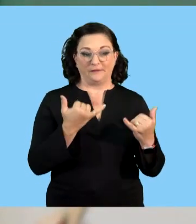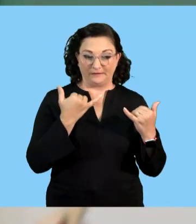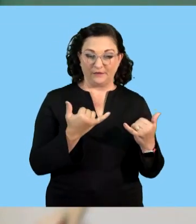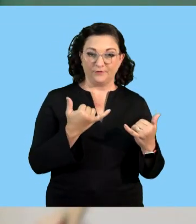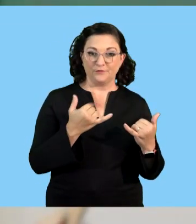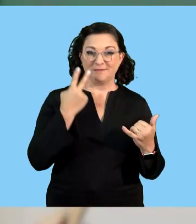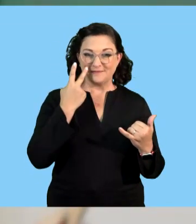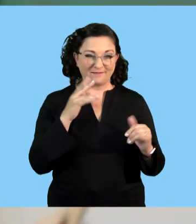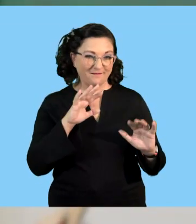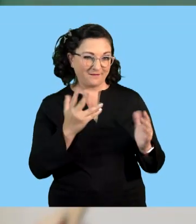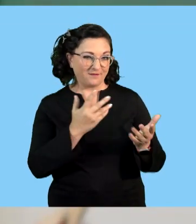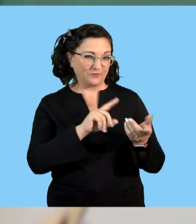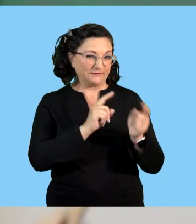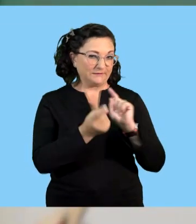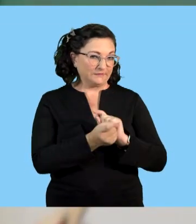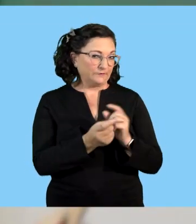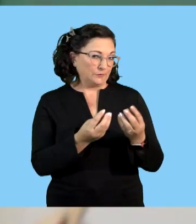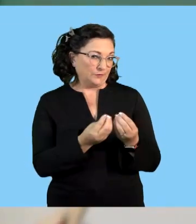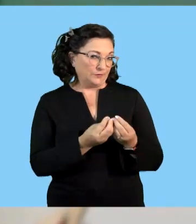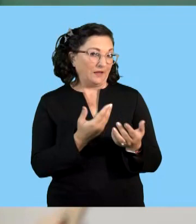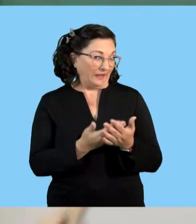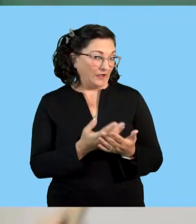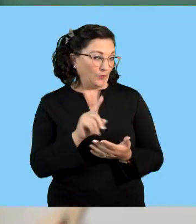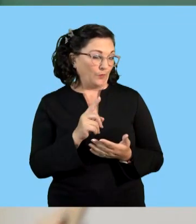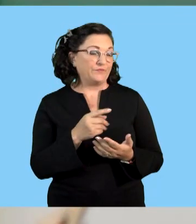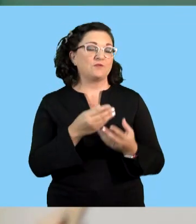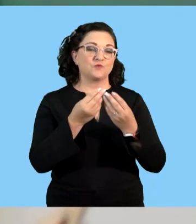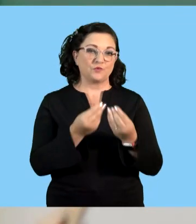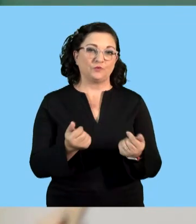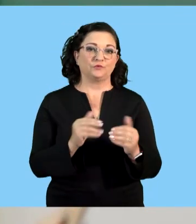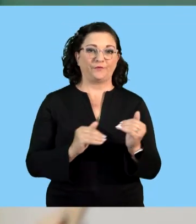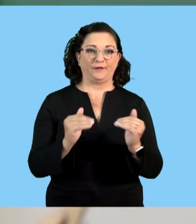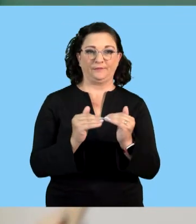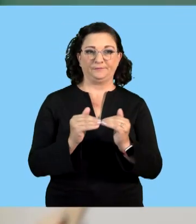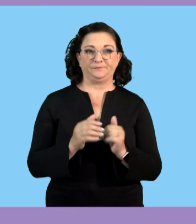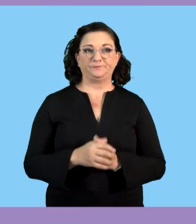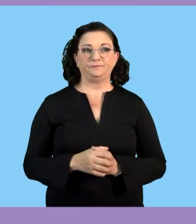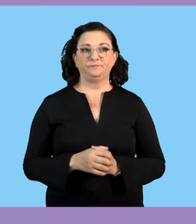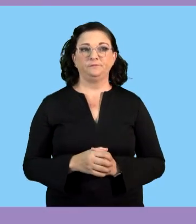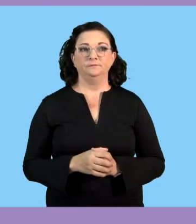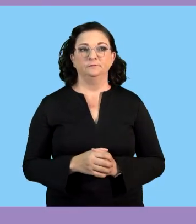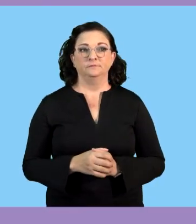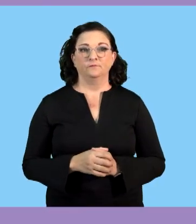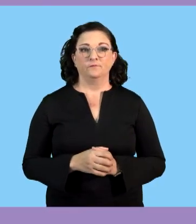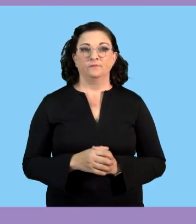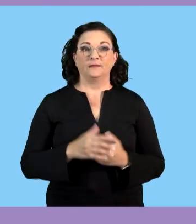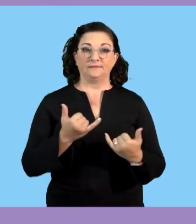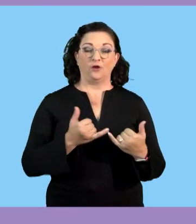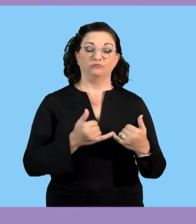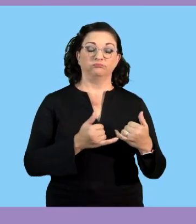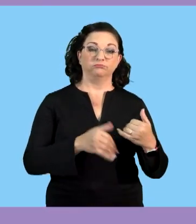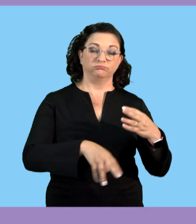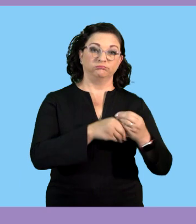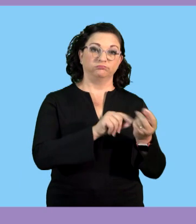now we are going to look at how we can use these inverse properties to solve for our equations. So when we solve for equations using the